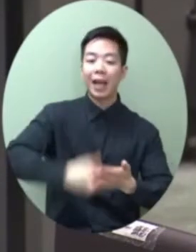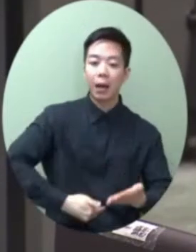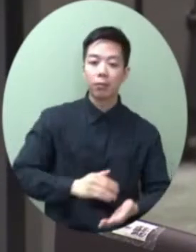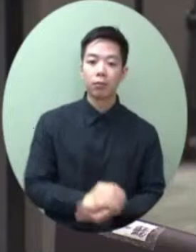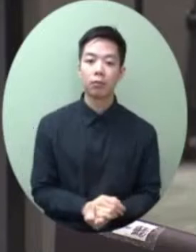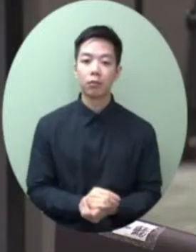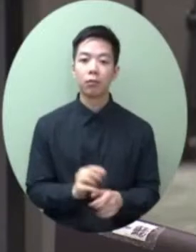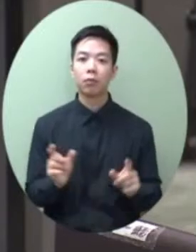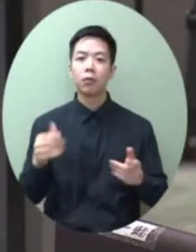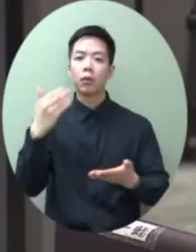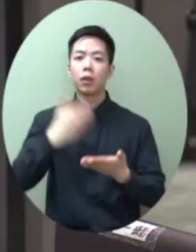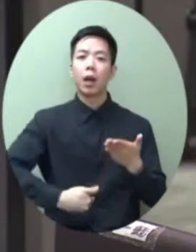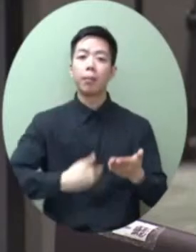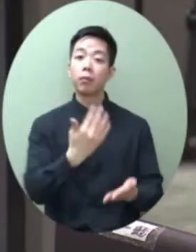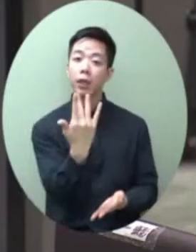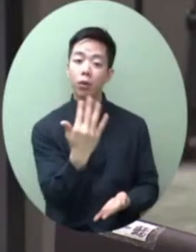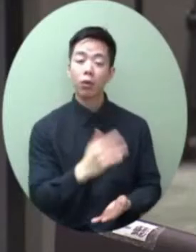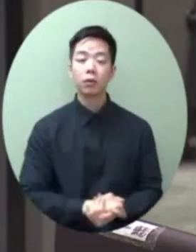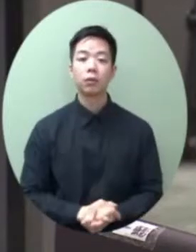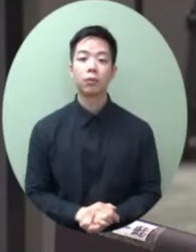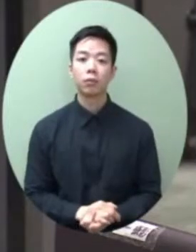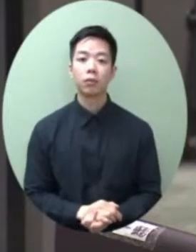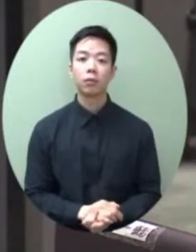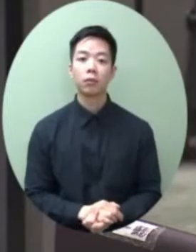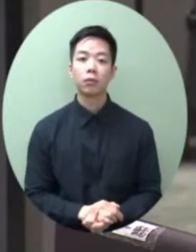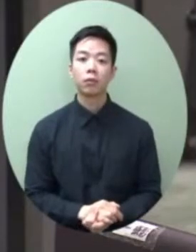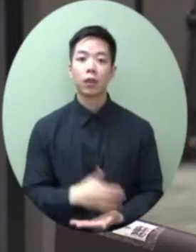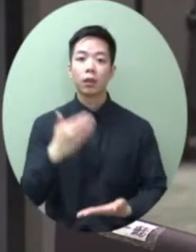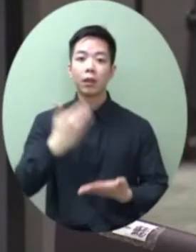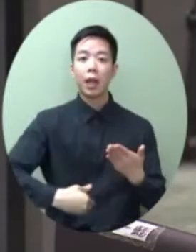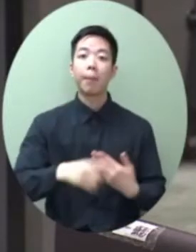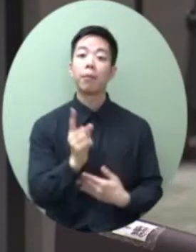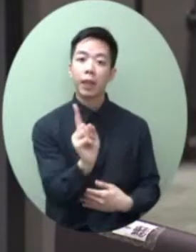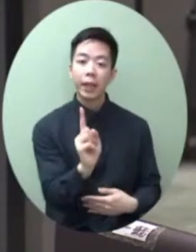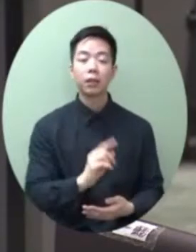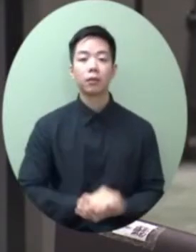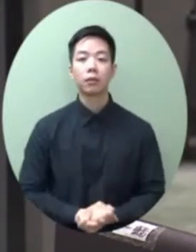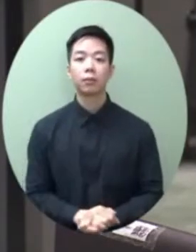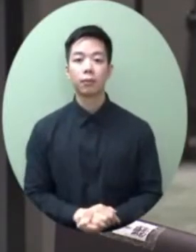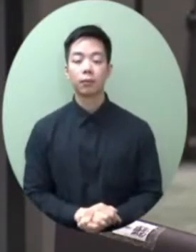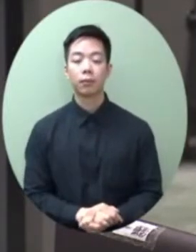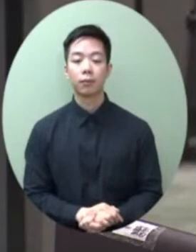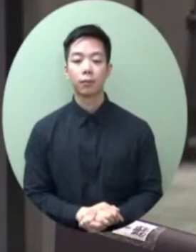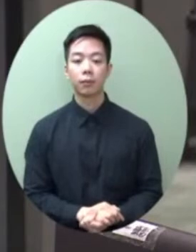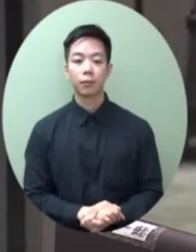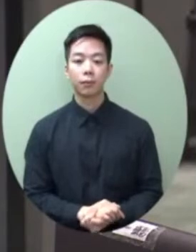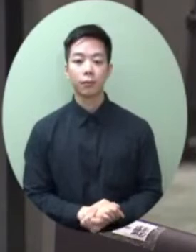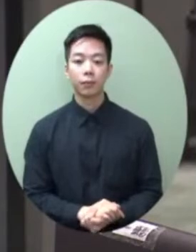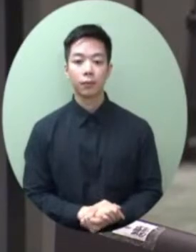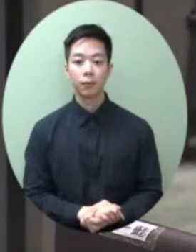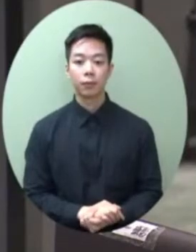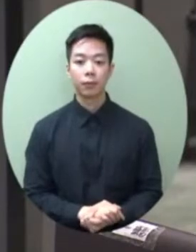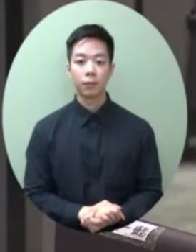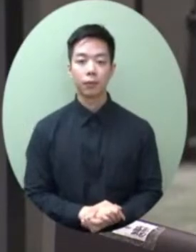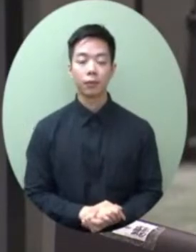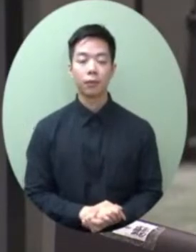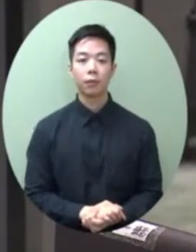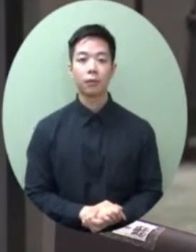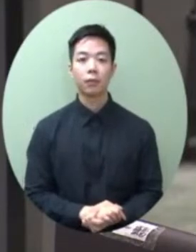non-emergency services. What is the percentage and what are the services affected?